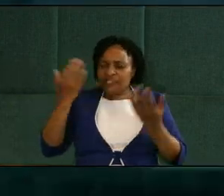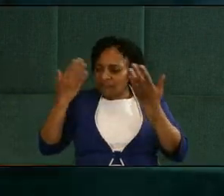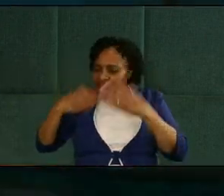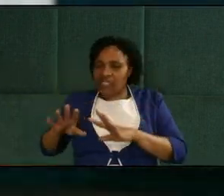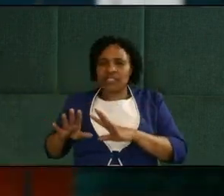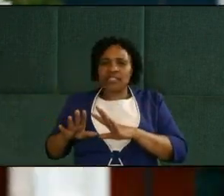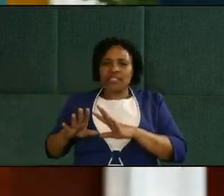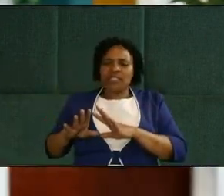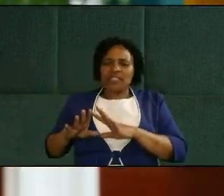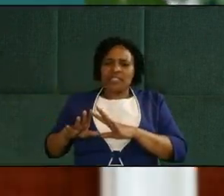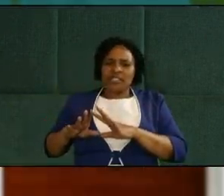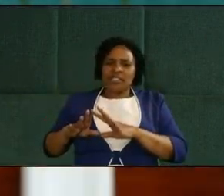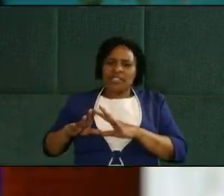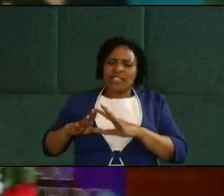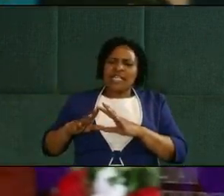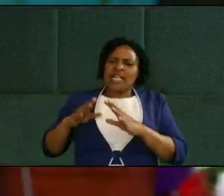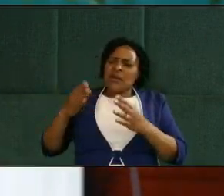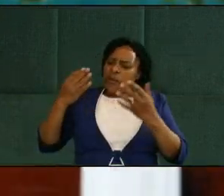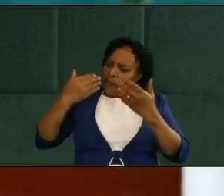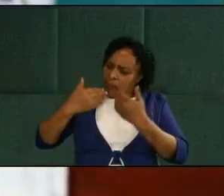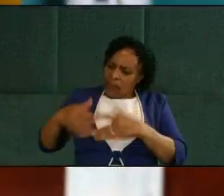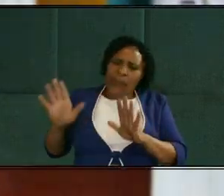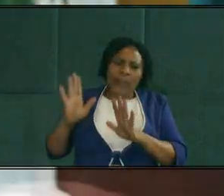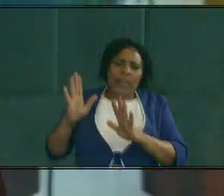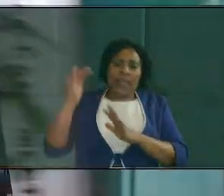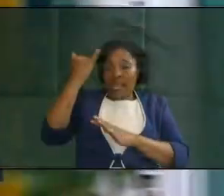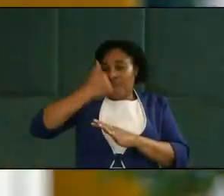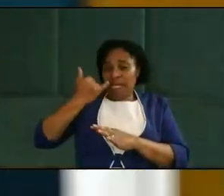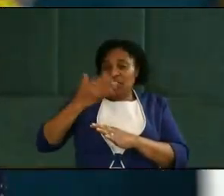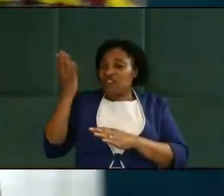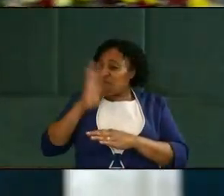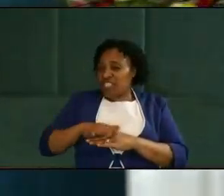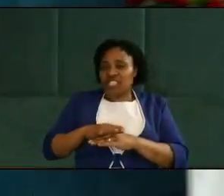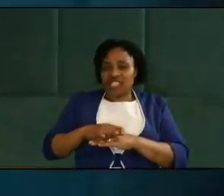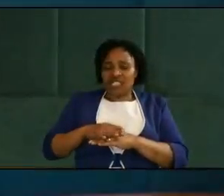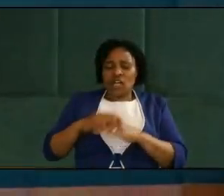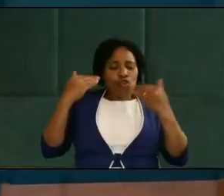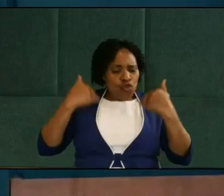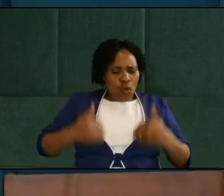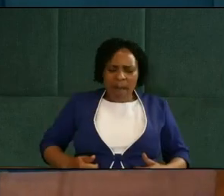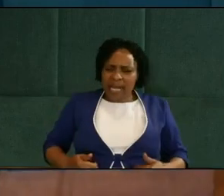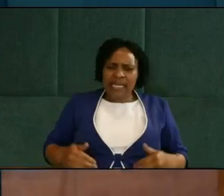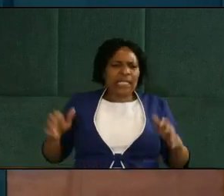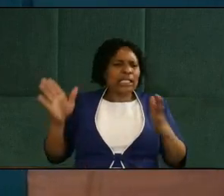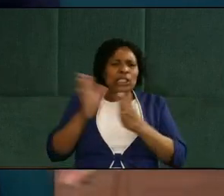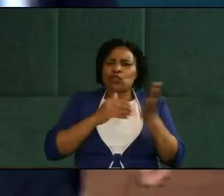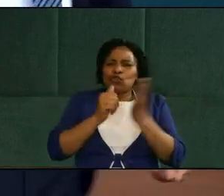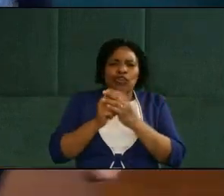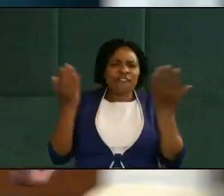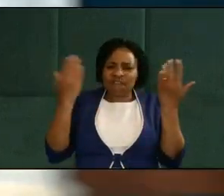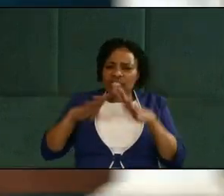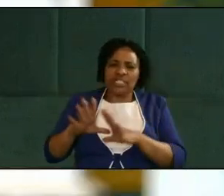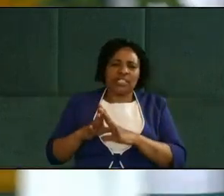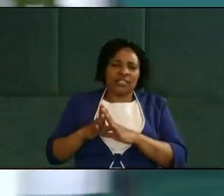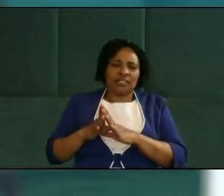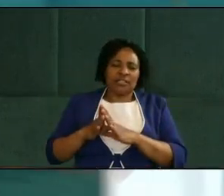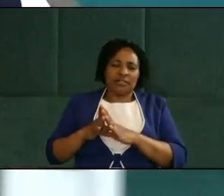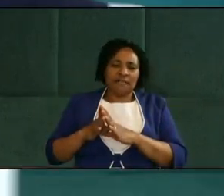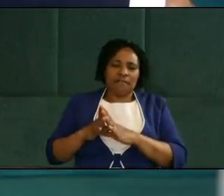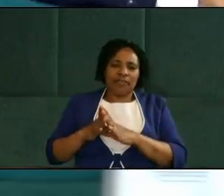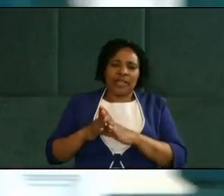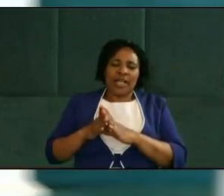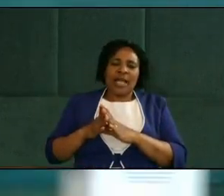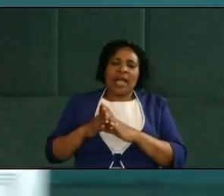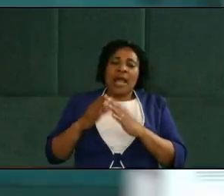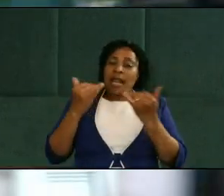still look at it. We have already lived out the image. We have already lived. Human beings have lived out the image. We have